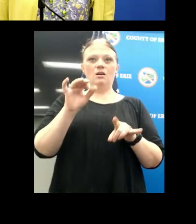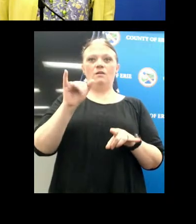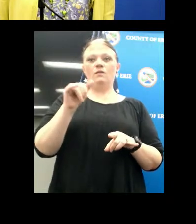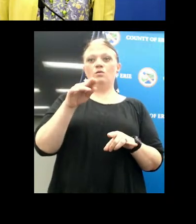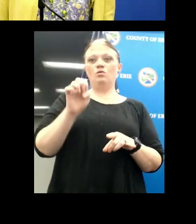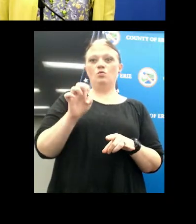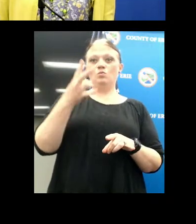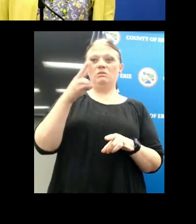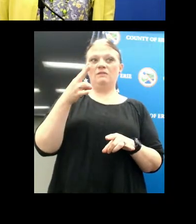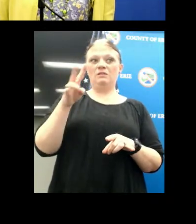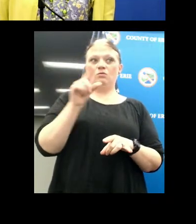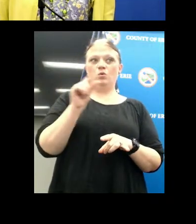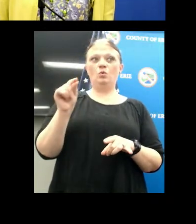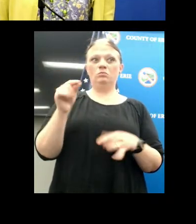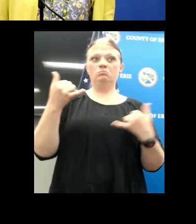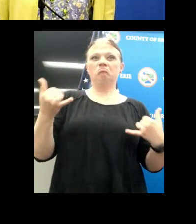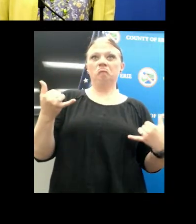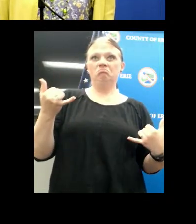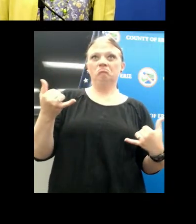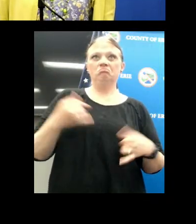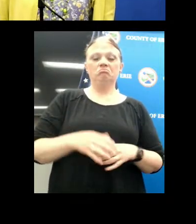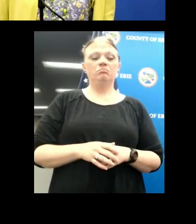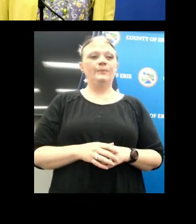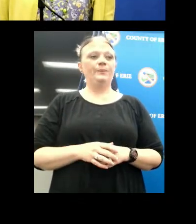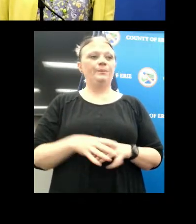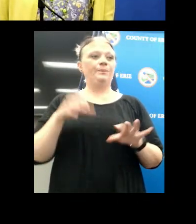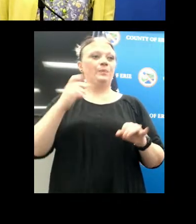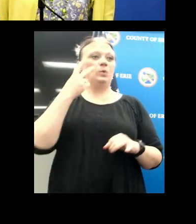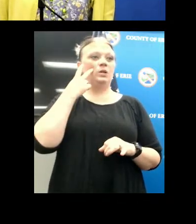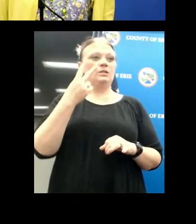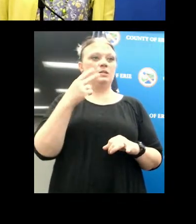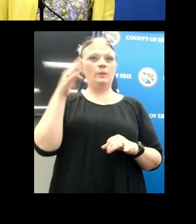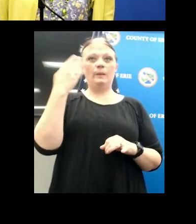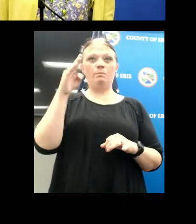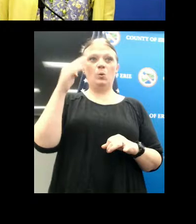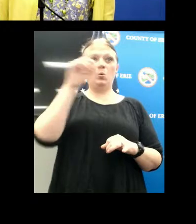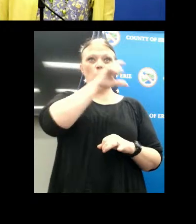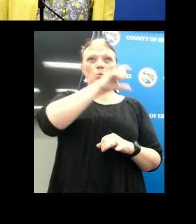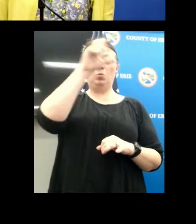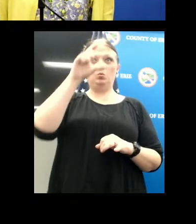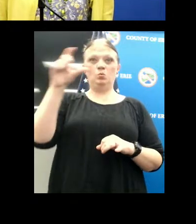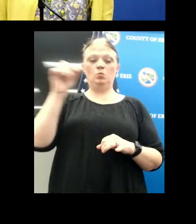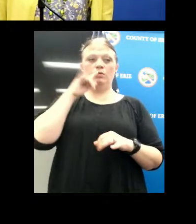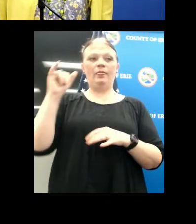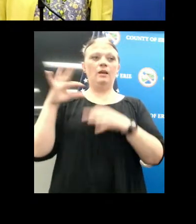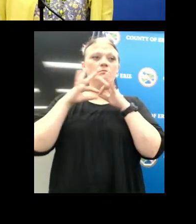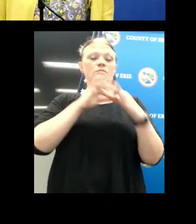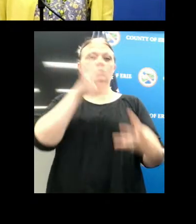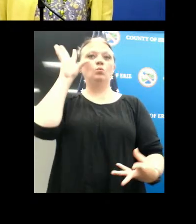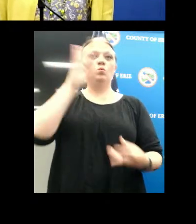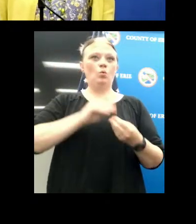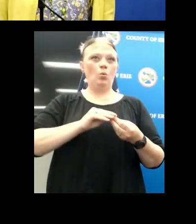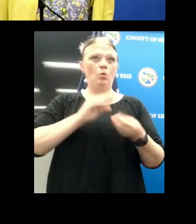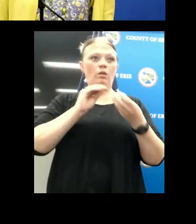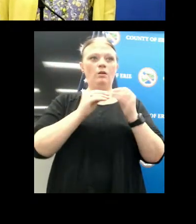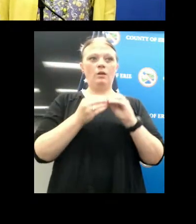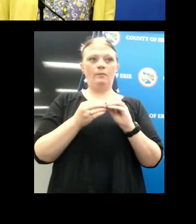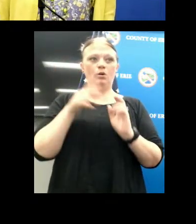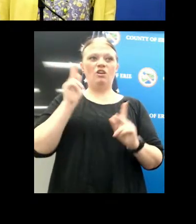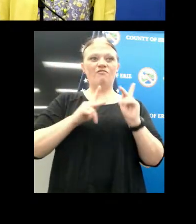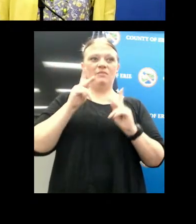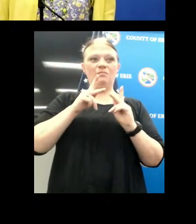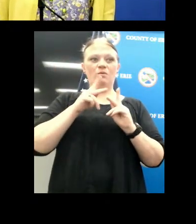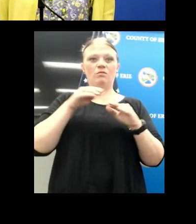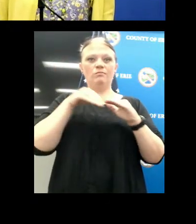17th, 2020. And so you can see that in the blue bars correspond to the total number of